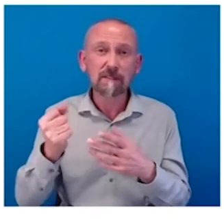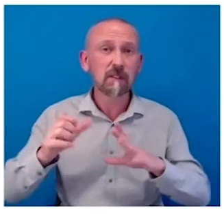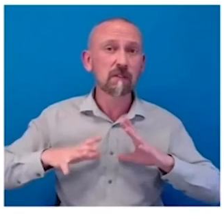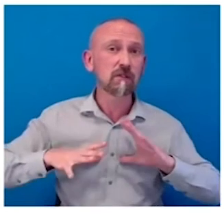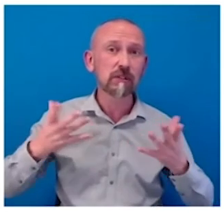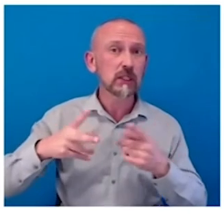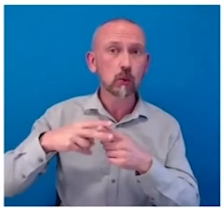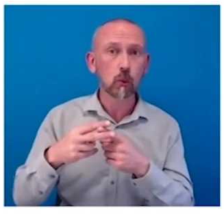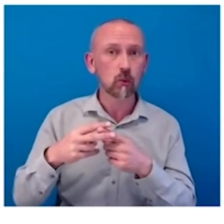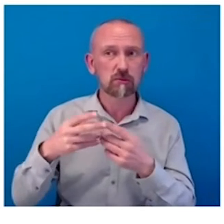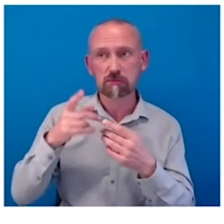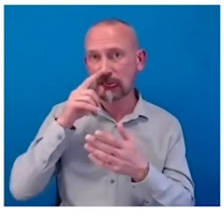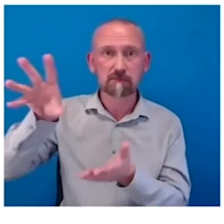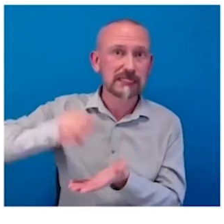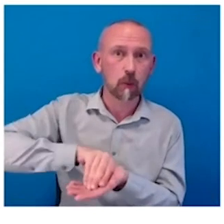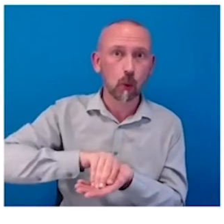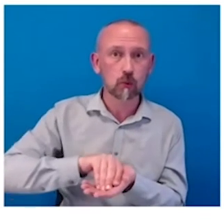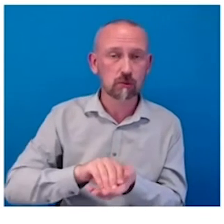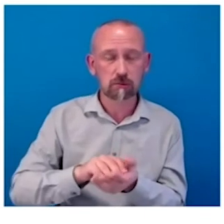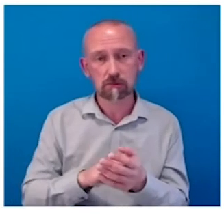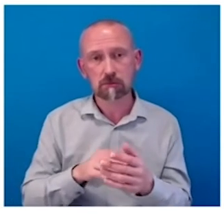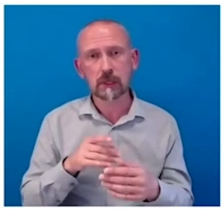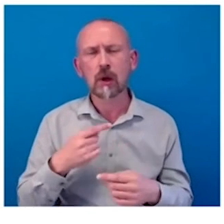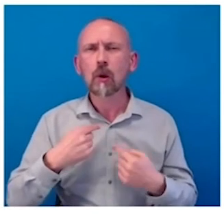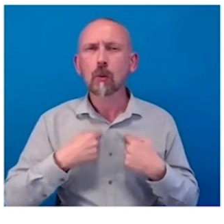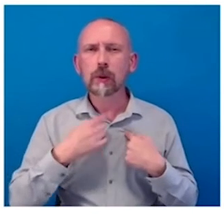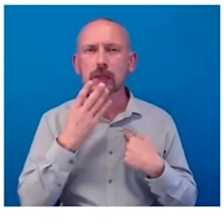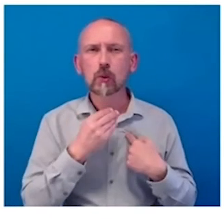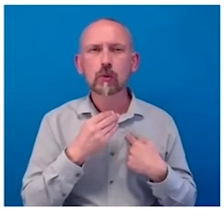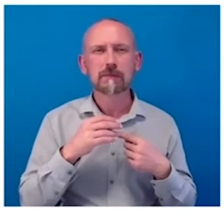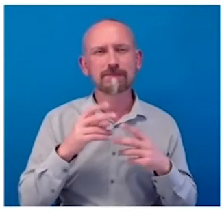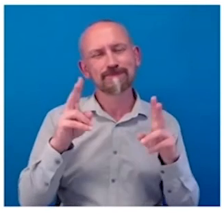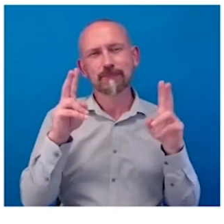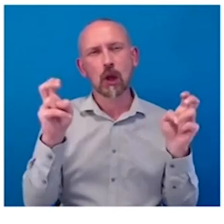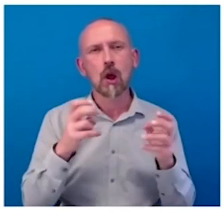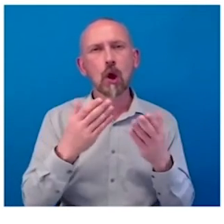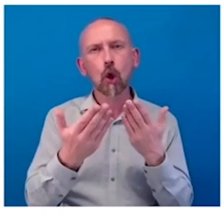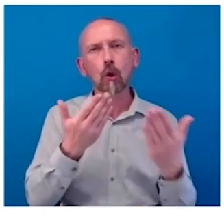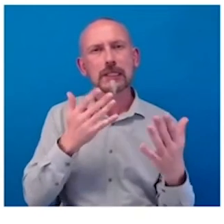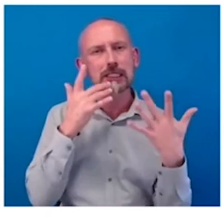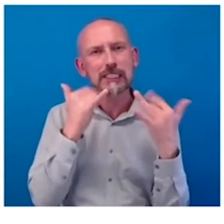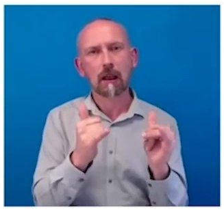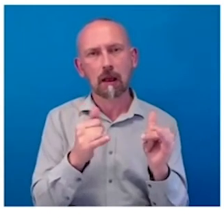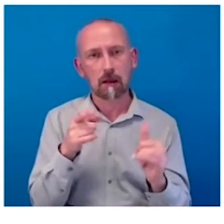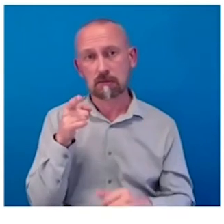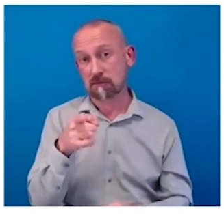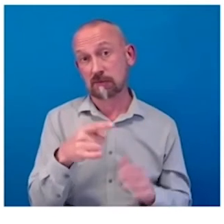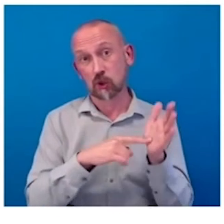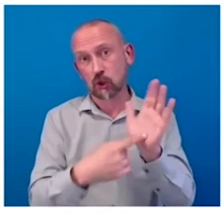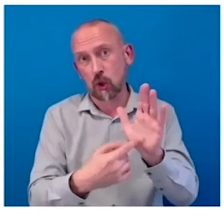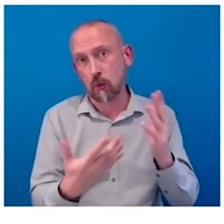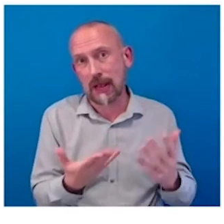contrast. And we use a thing called Contrast Checker, which I'm showing here now on the screen. It's a